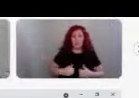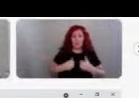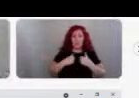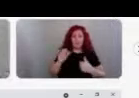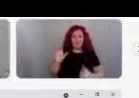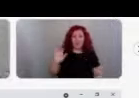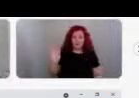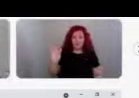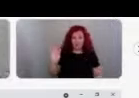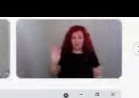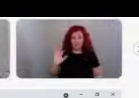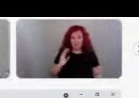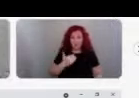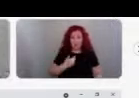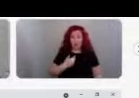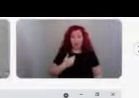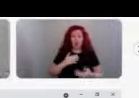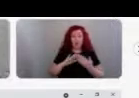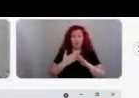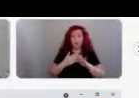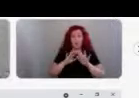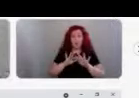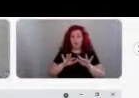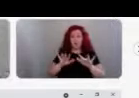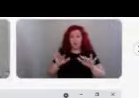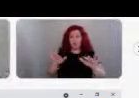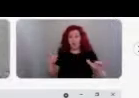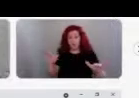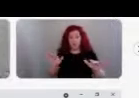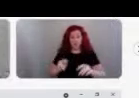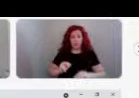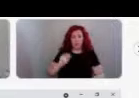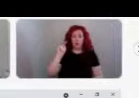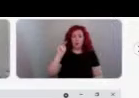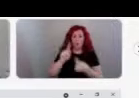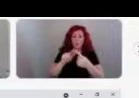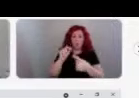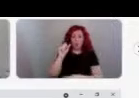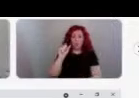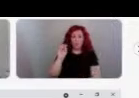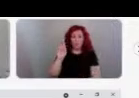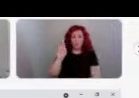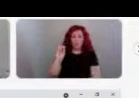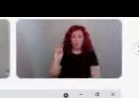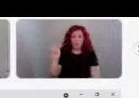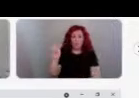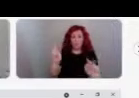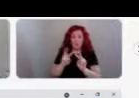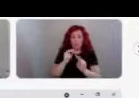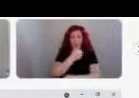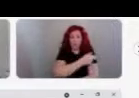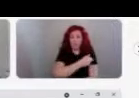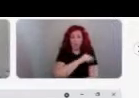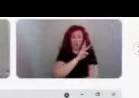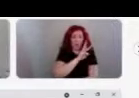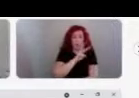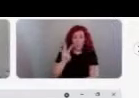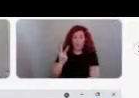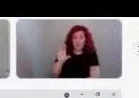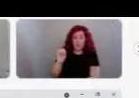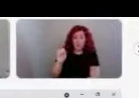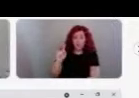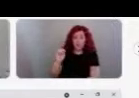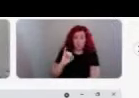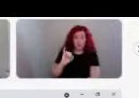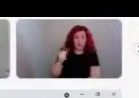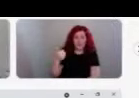our suburban community extends from the foothills north to oro valley hospital and west to costco on i-10 we almost